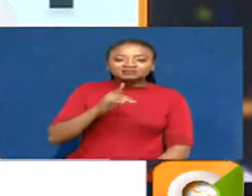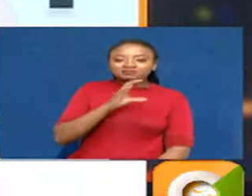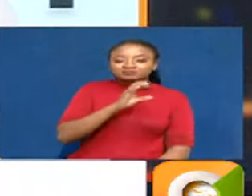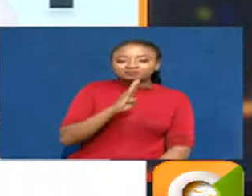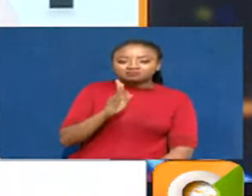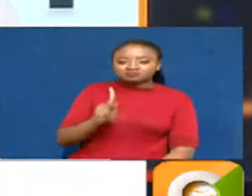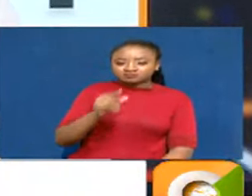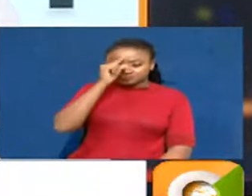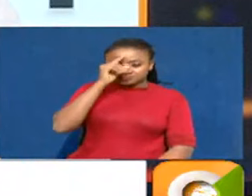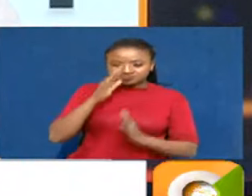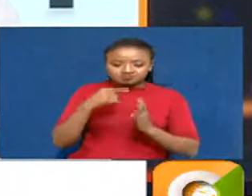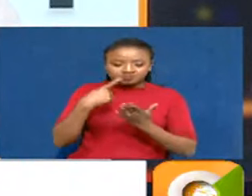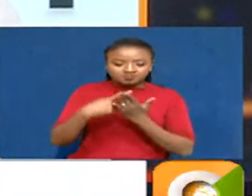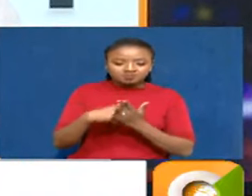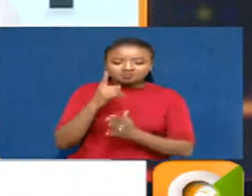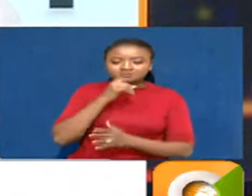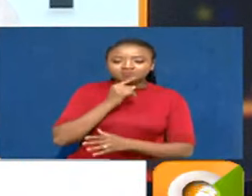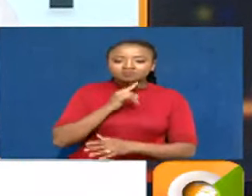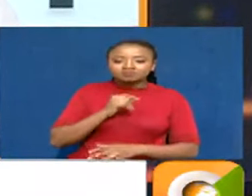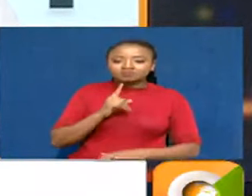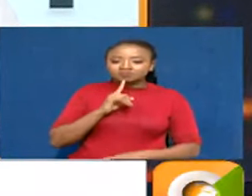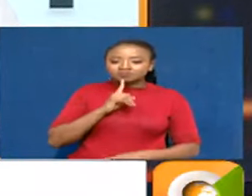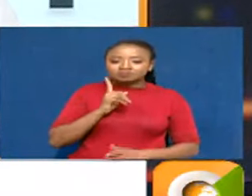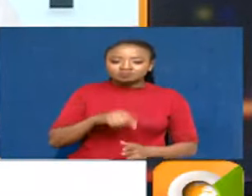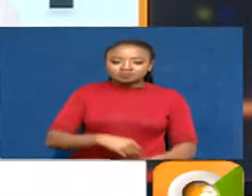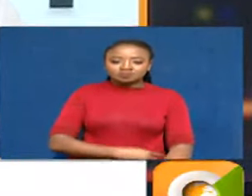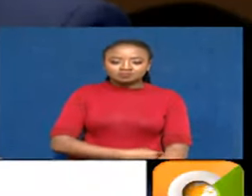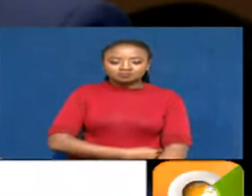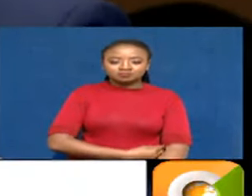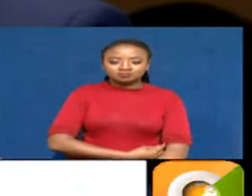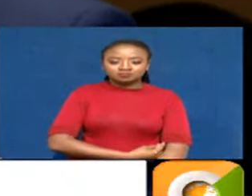Patrick Njoroge, spoke about this some time back. Let's listen to what he had to say.